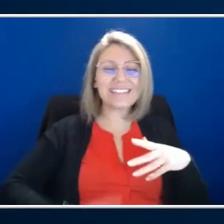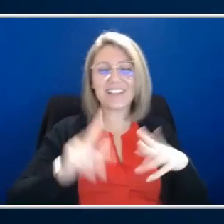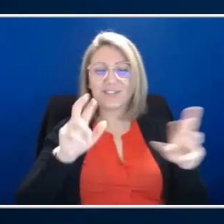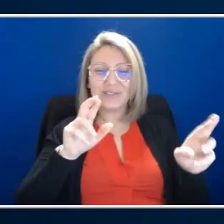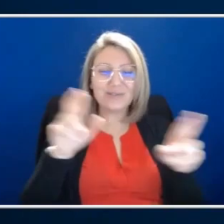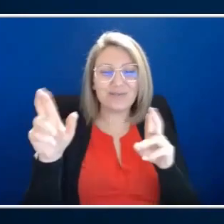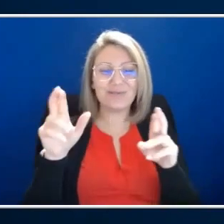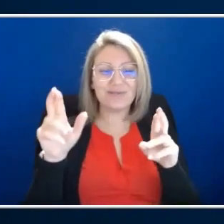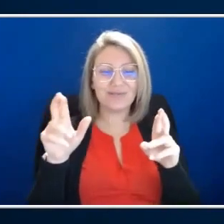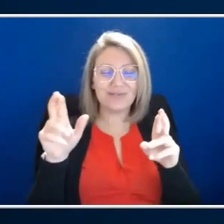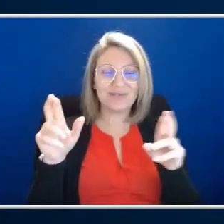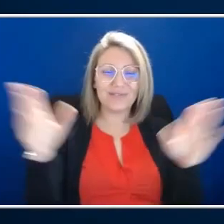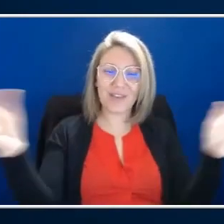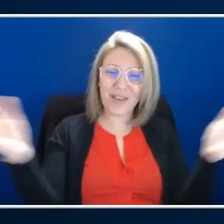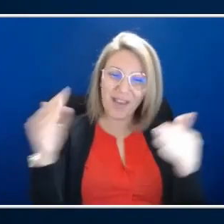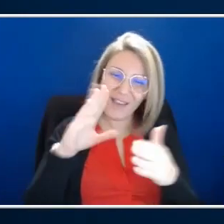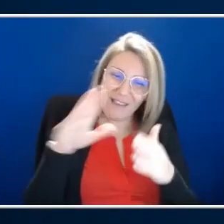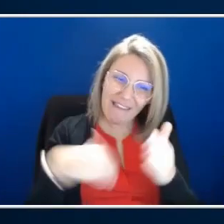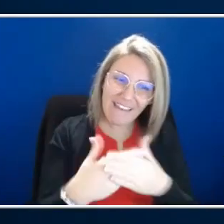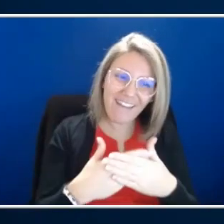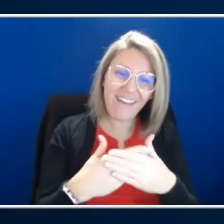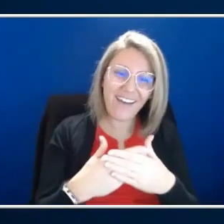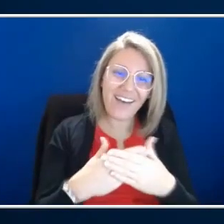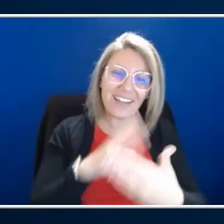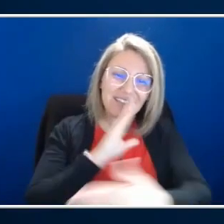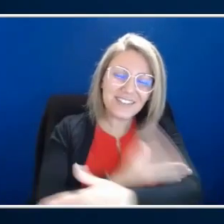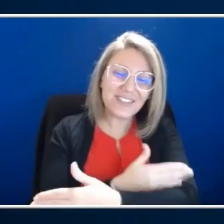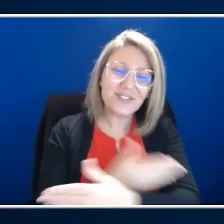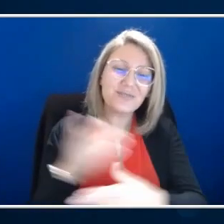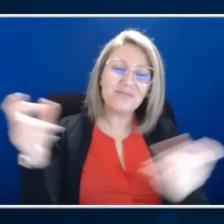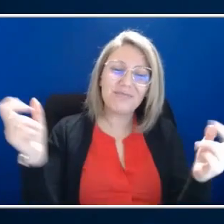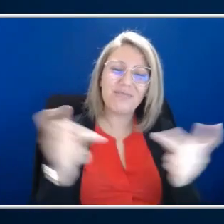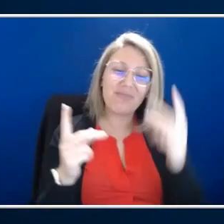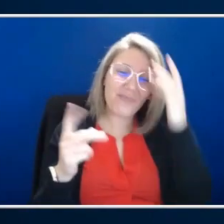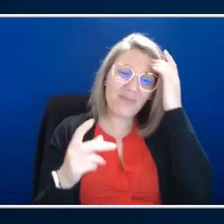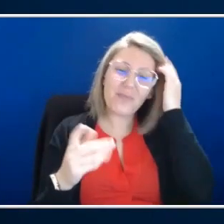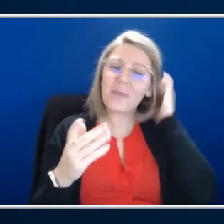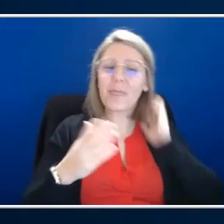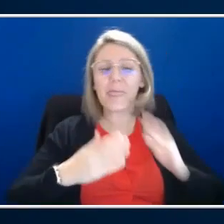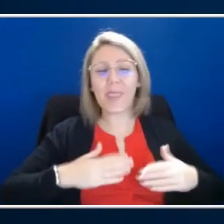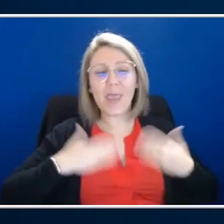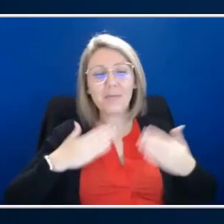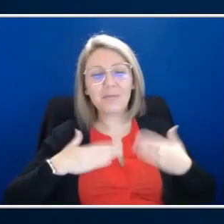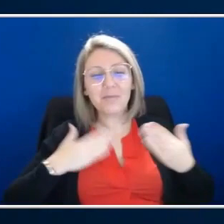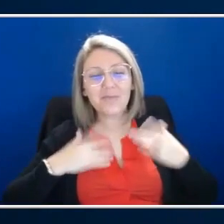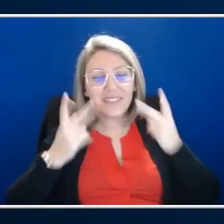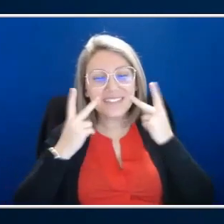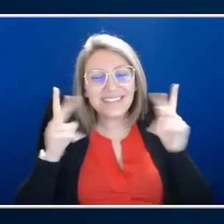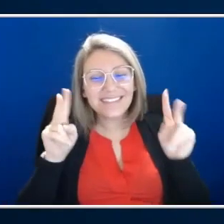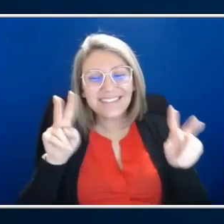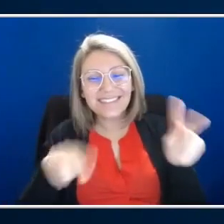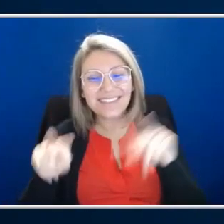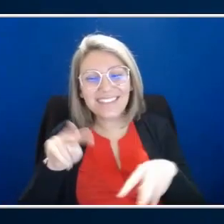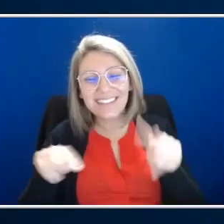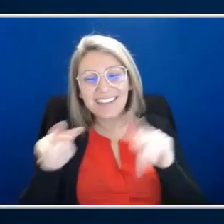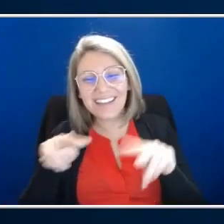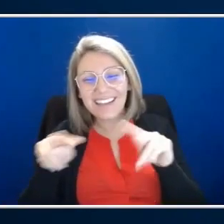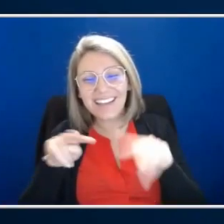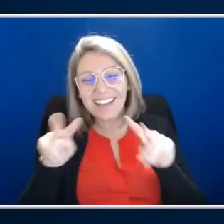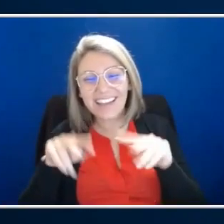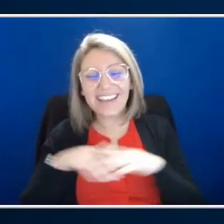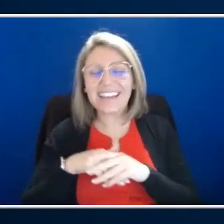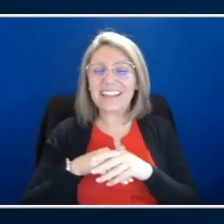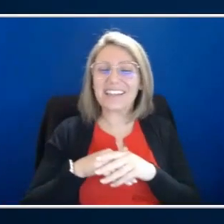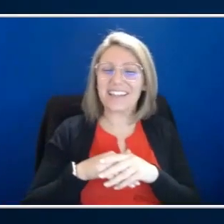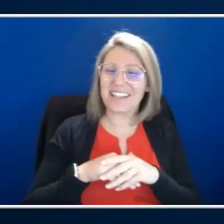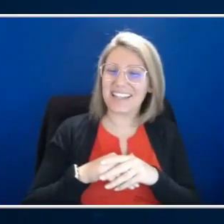frame. Bring all your daughters back into the frame. We want to close out with the happiest sight ever. Yes. Yeah. Well put, Dr. Hawkinson. Look